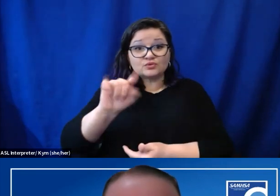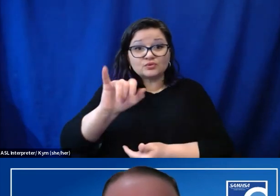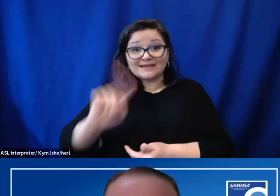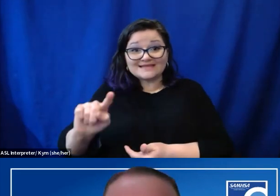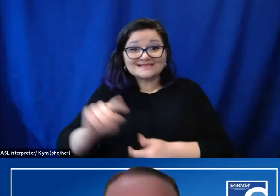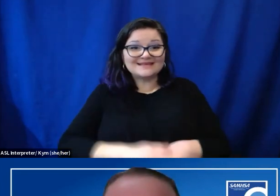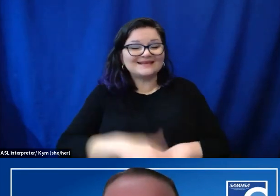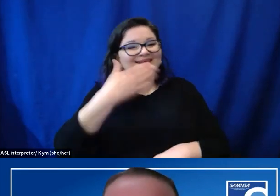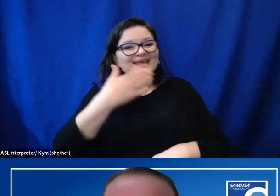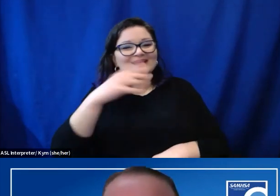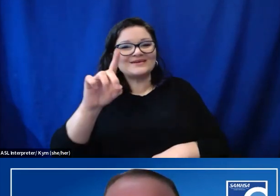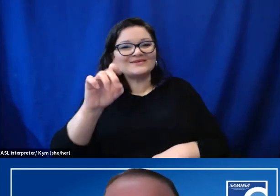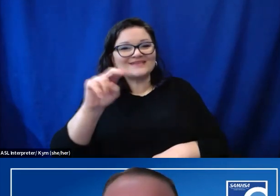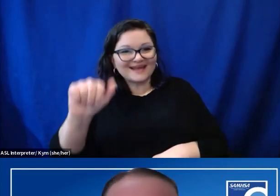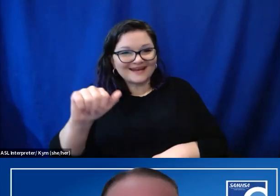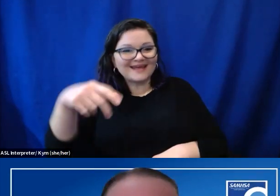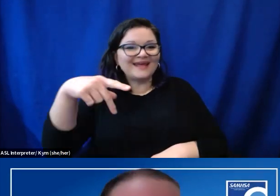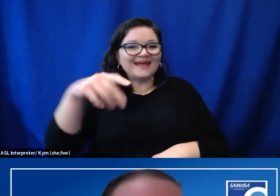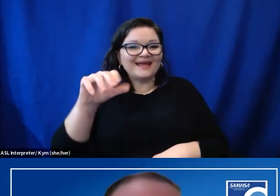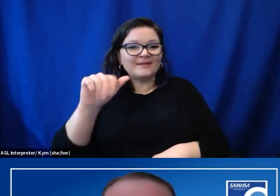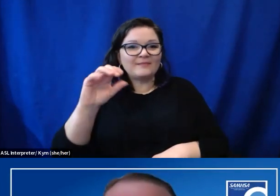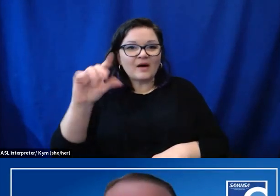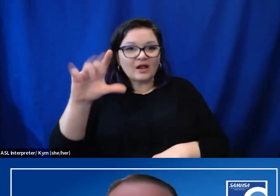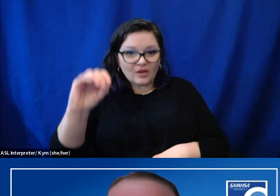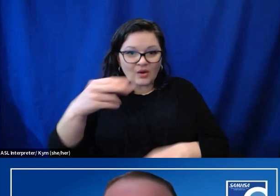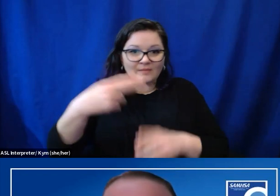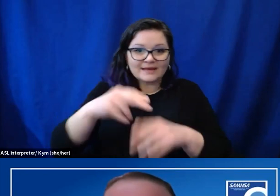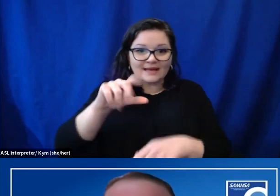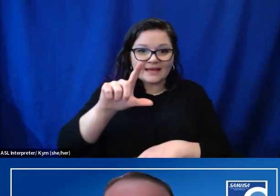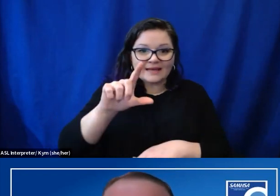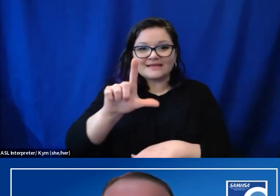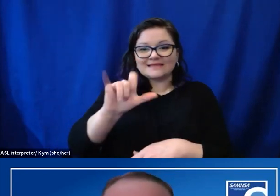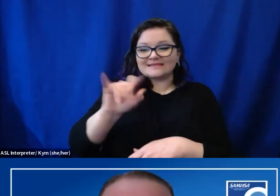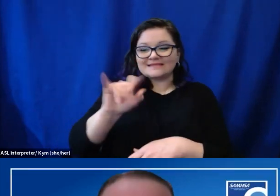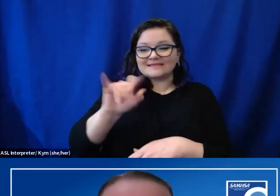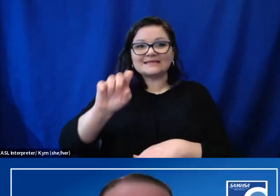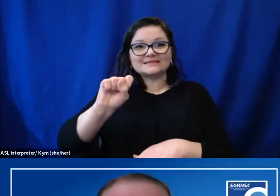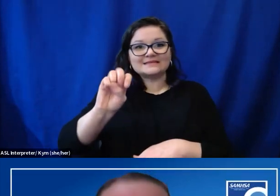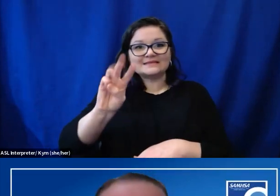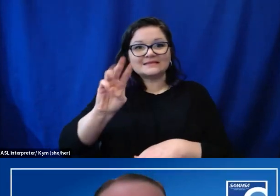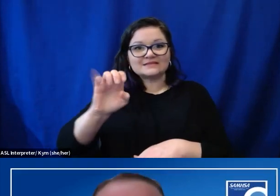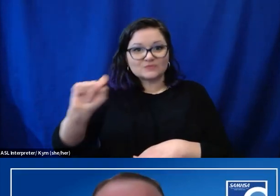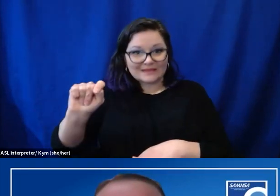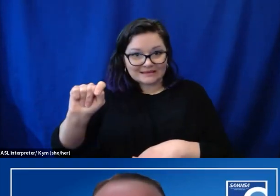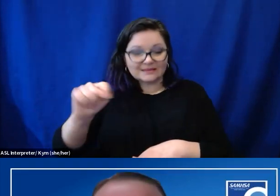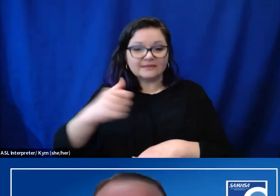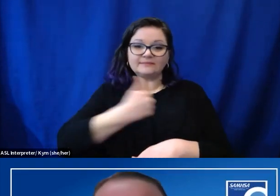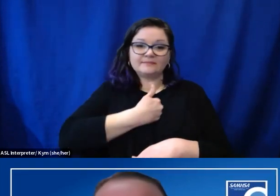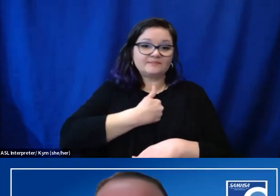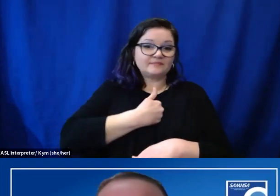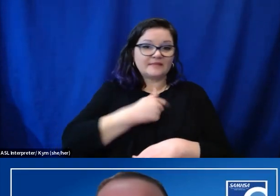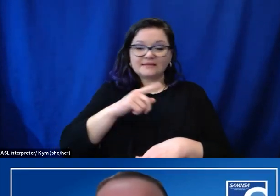Thank you, Donna. Thank you, Paulo. My name is Liz Sweep, and I am absolutely